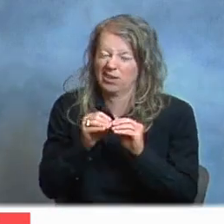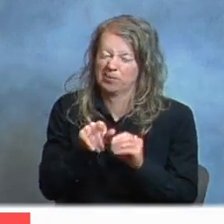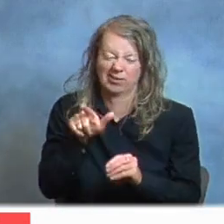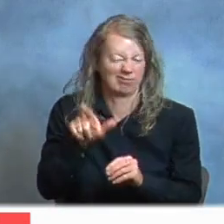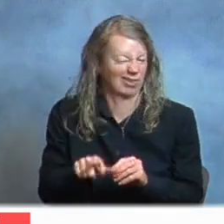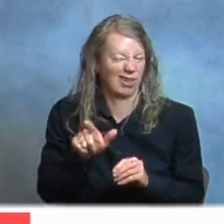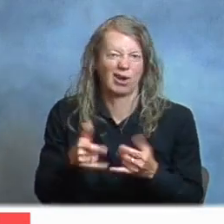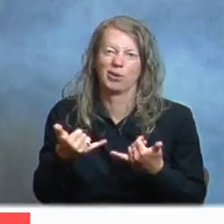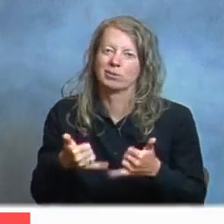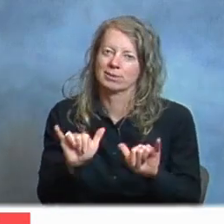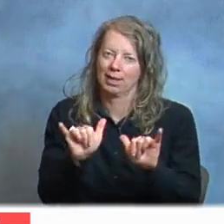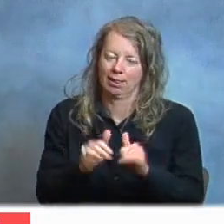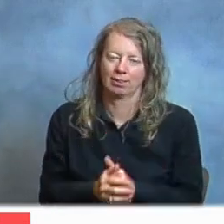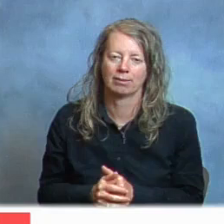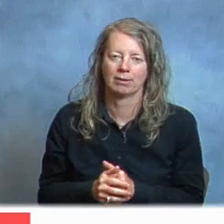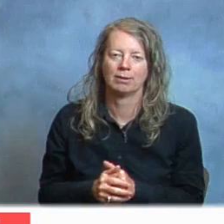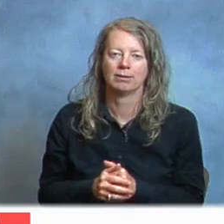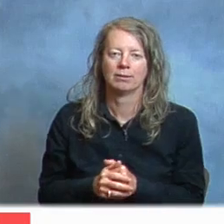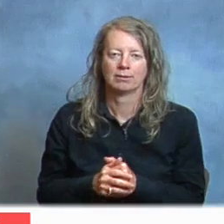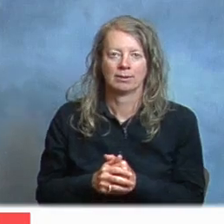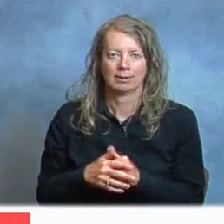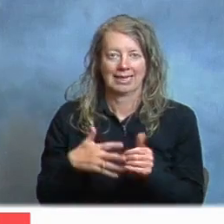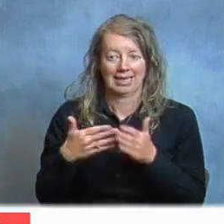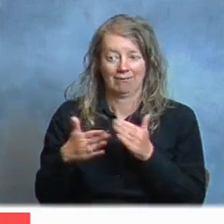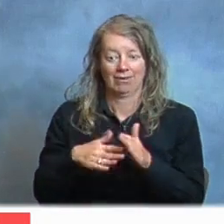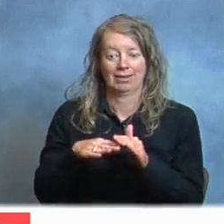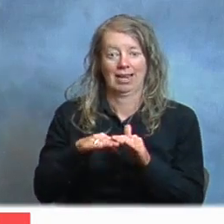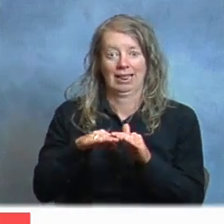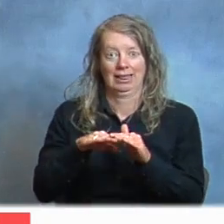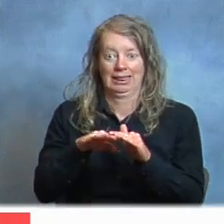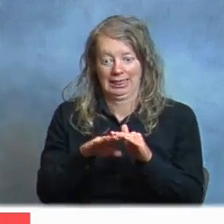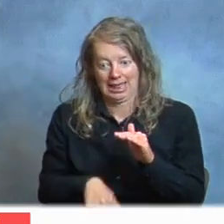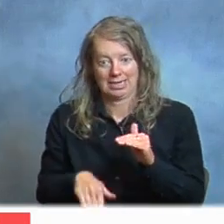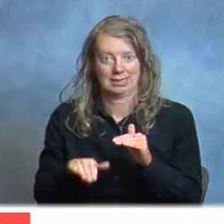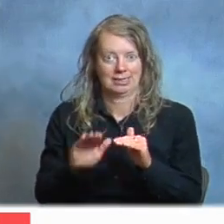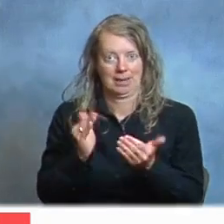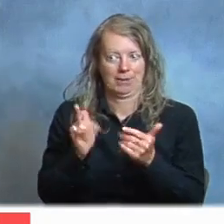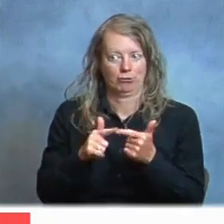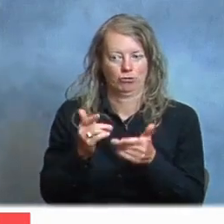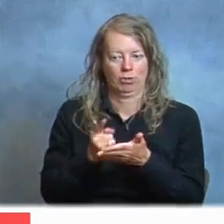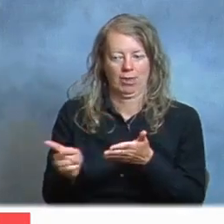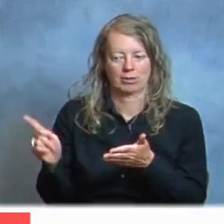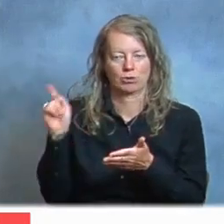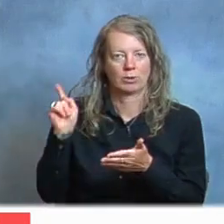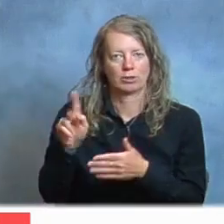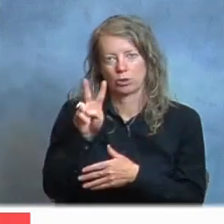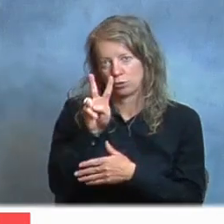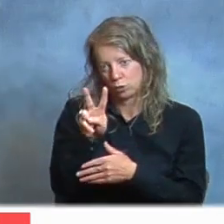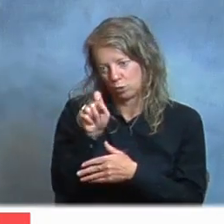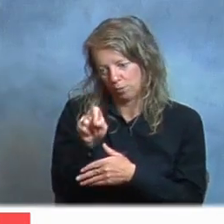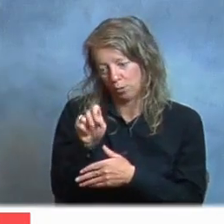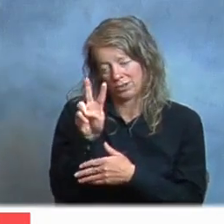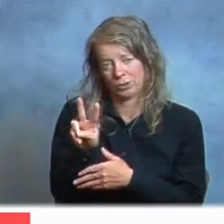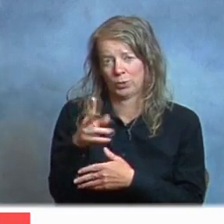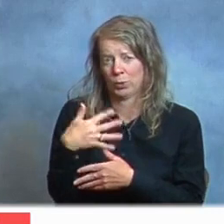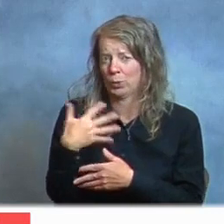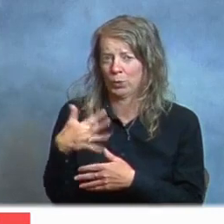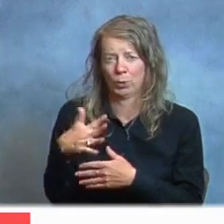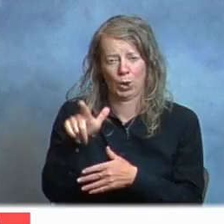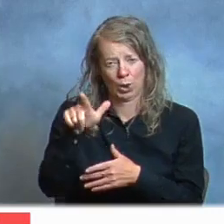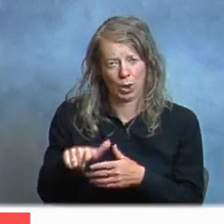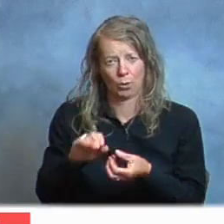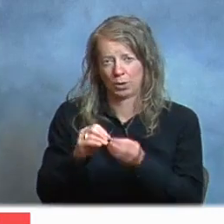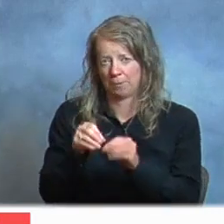with a slight decrease from even last week. So you can see that 2.2% is quite low.